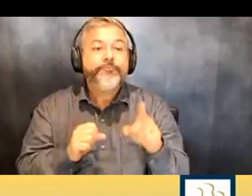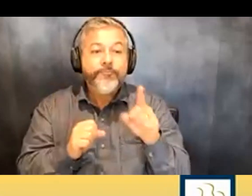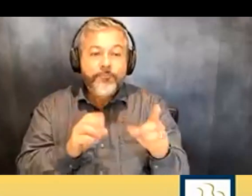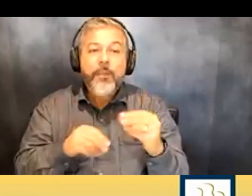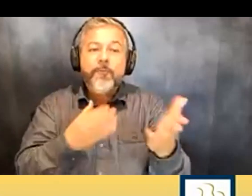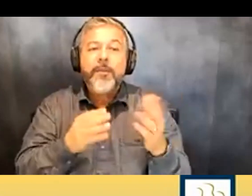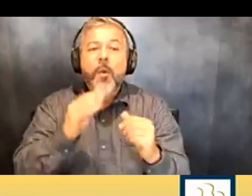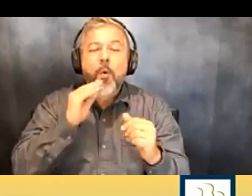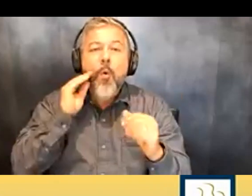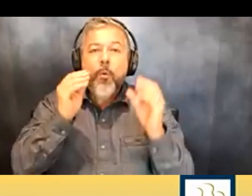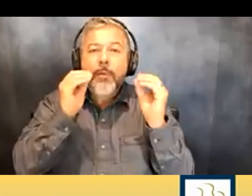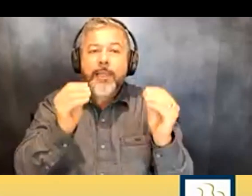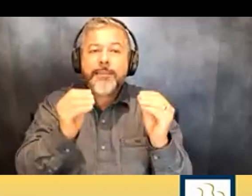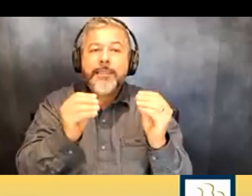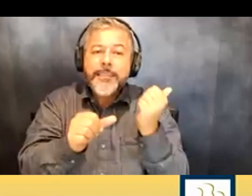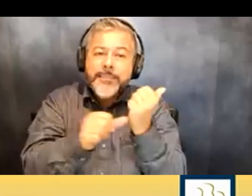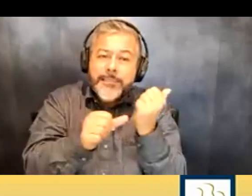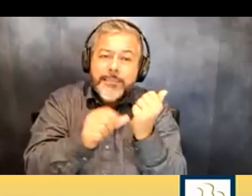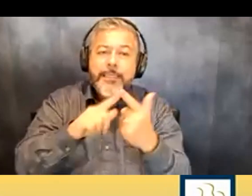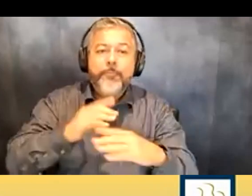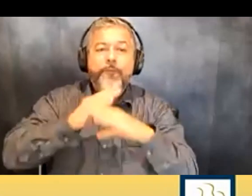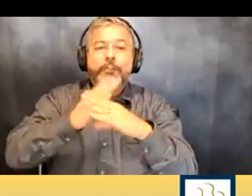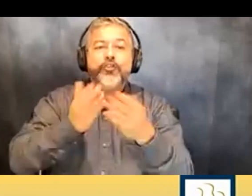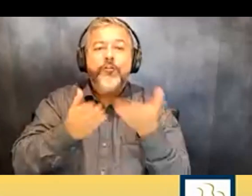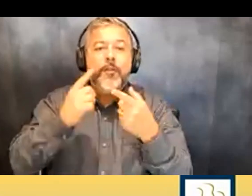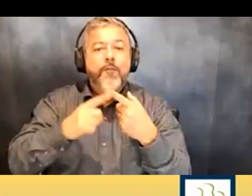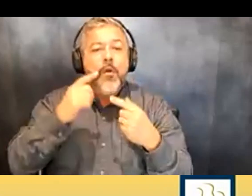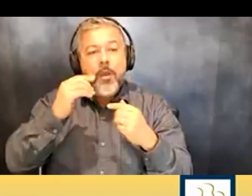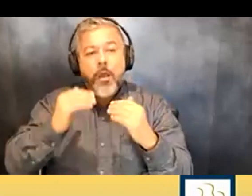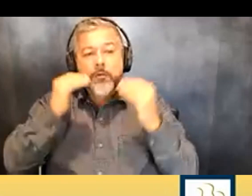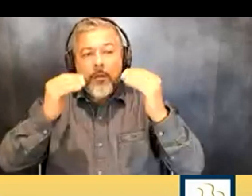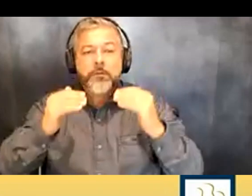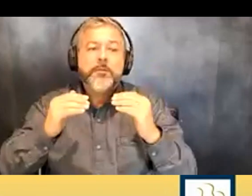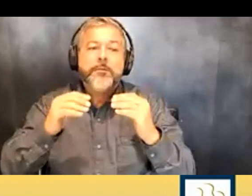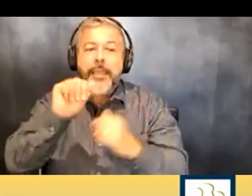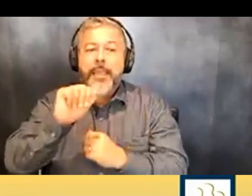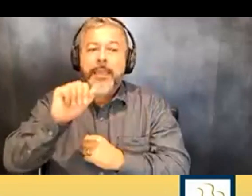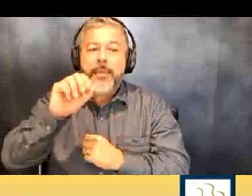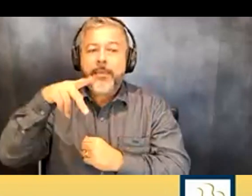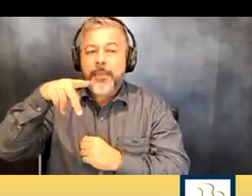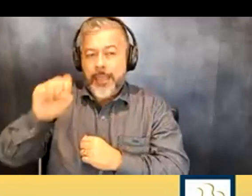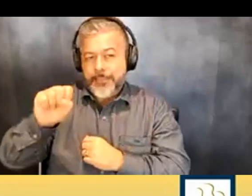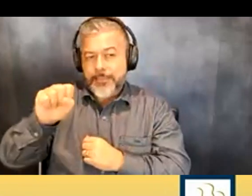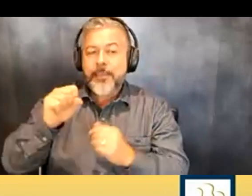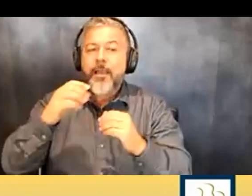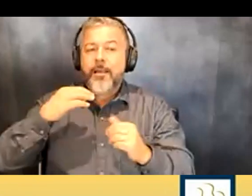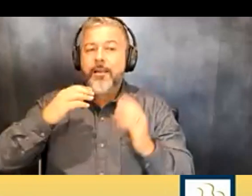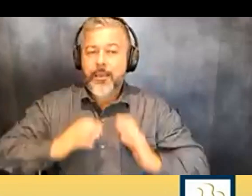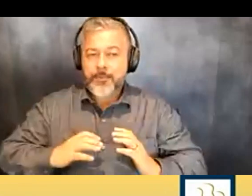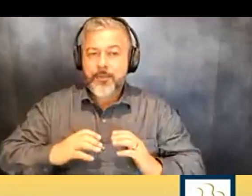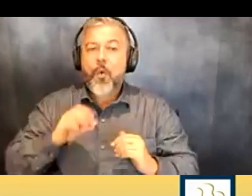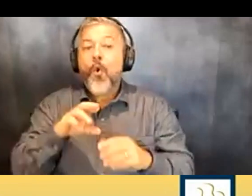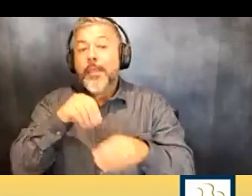homelessness assistance and prevention services for adult protective services clients or those in the process of an APS